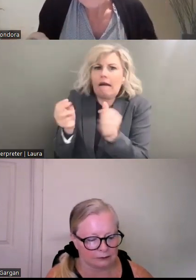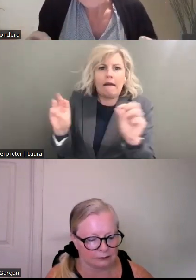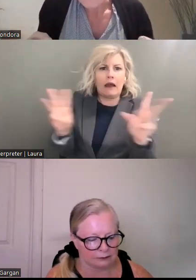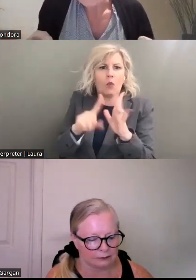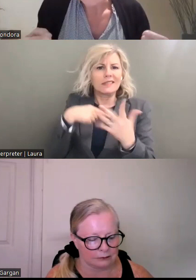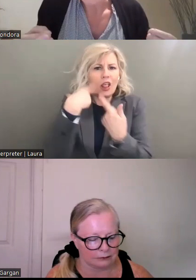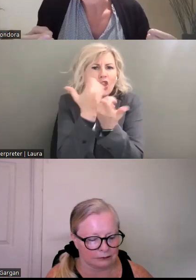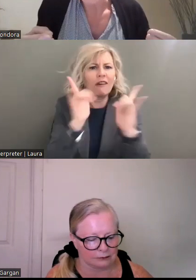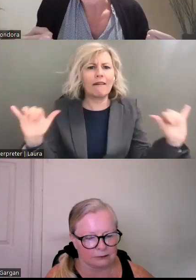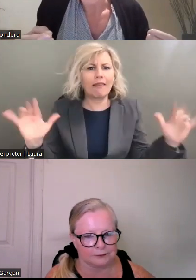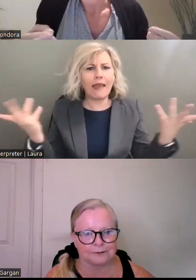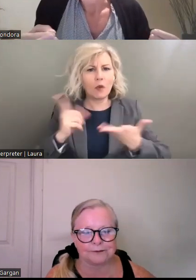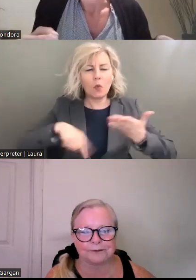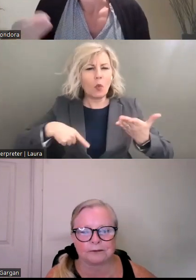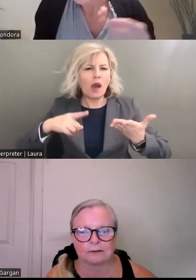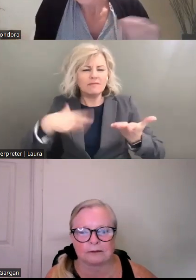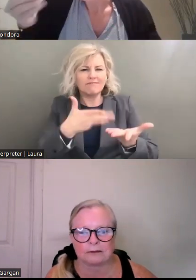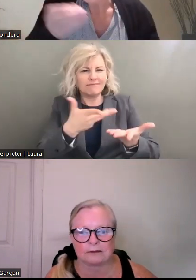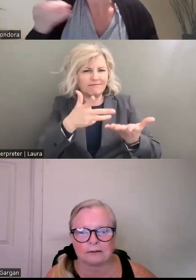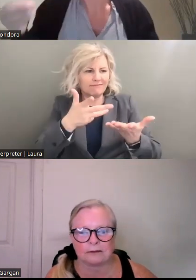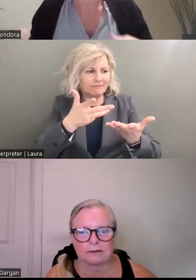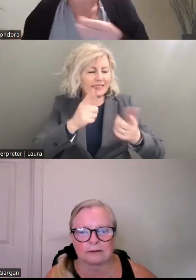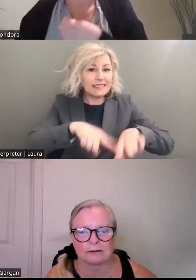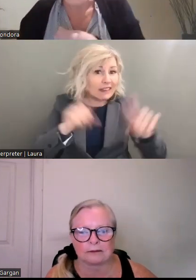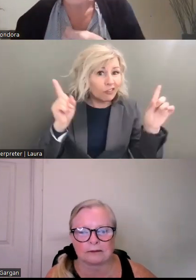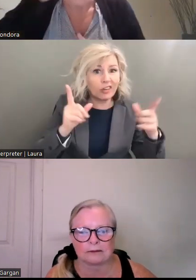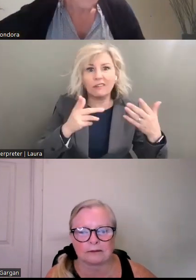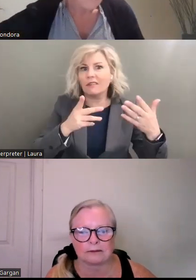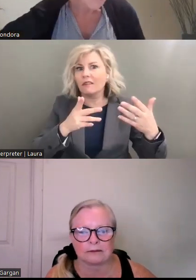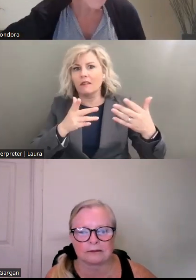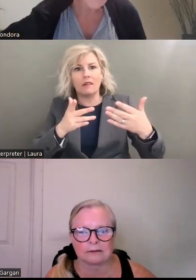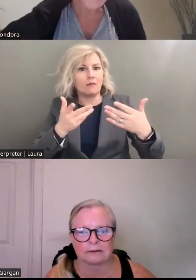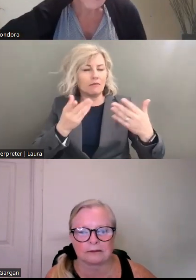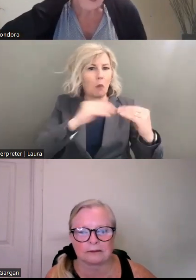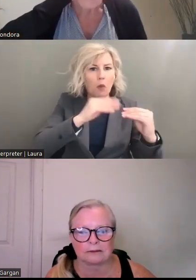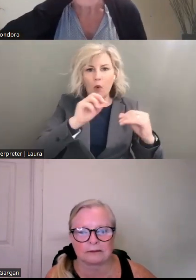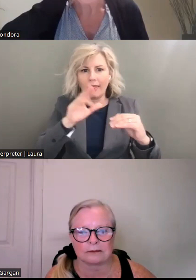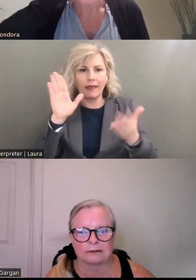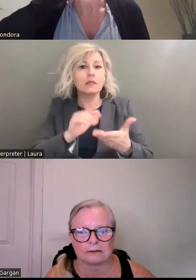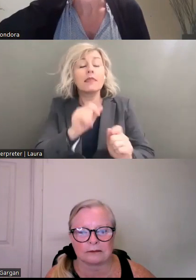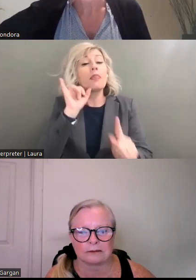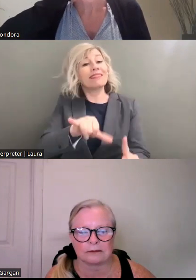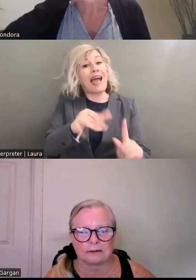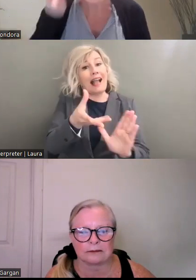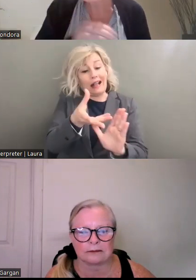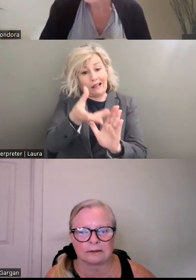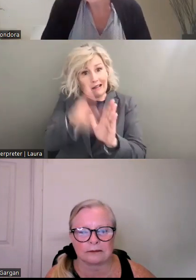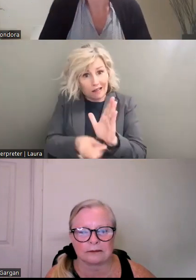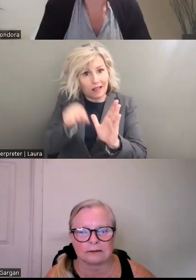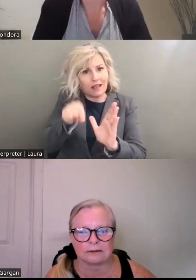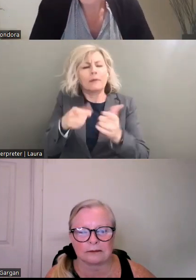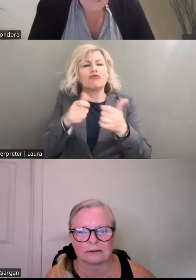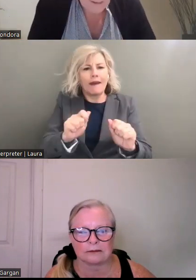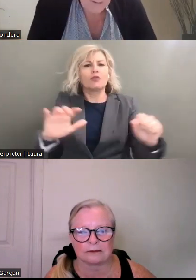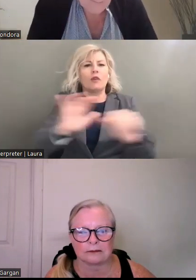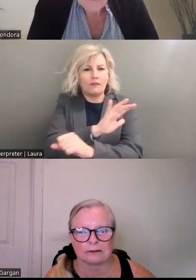looks like and how it might look different, more of, less of, differently. And so that's been a gap I've been trying to fill